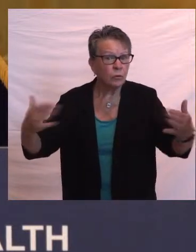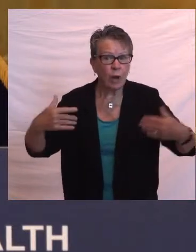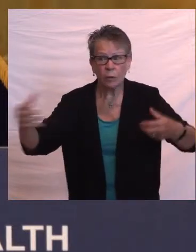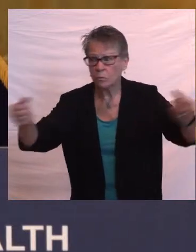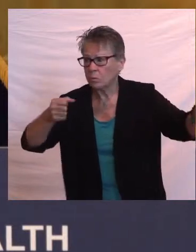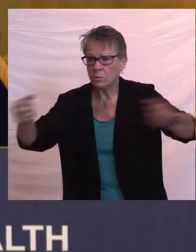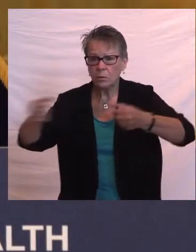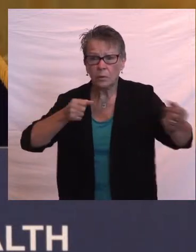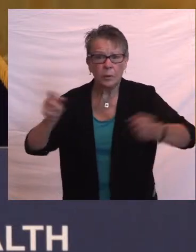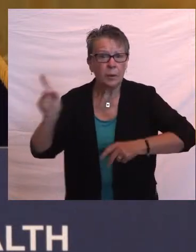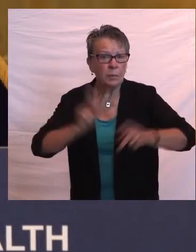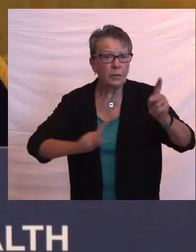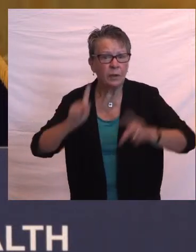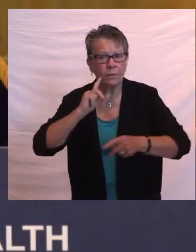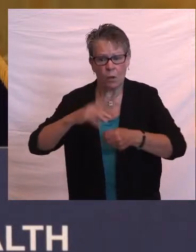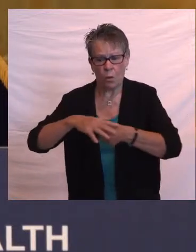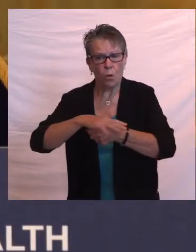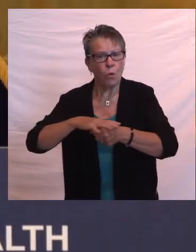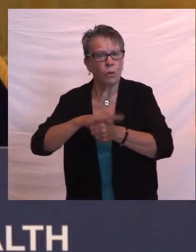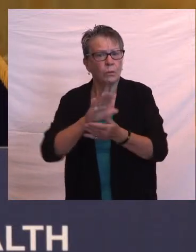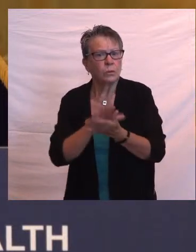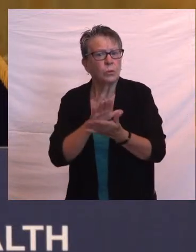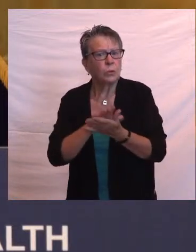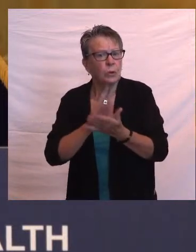And there's